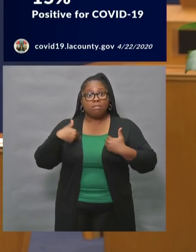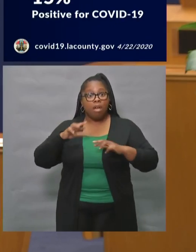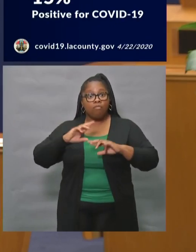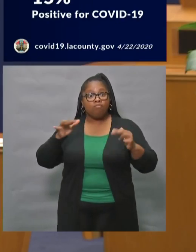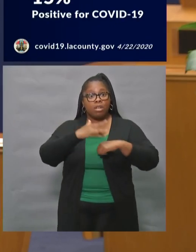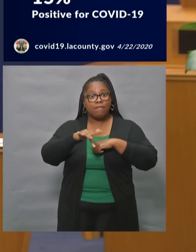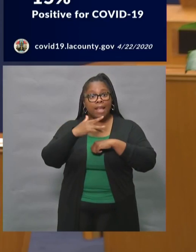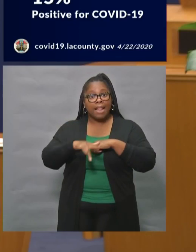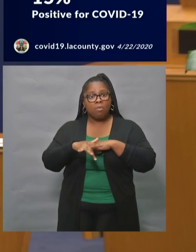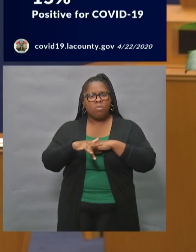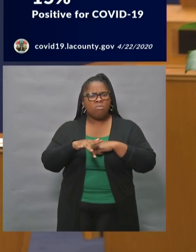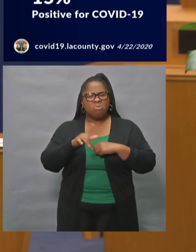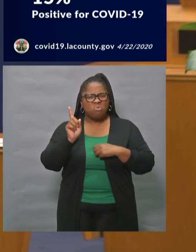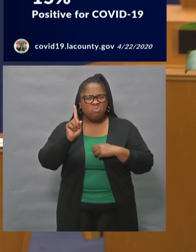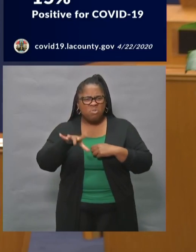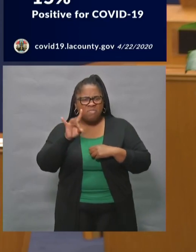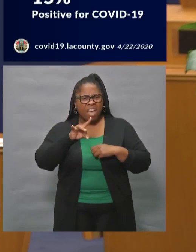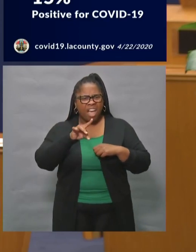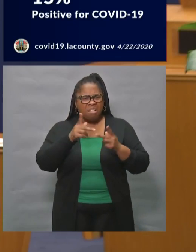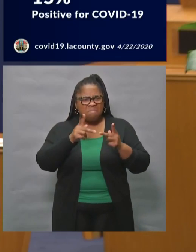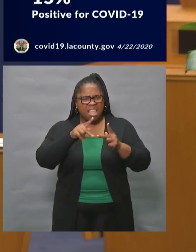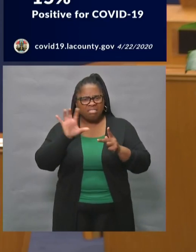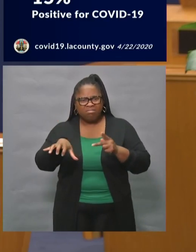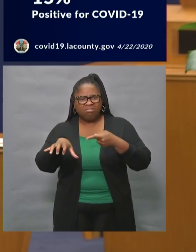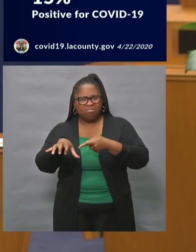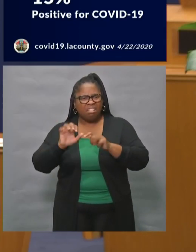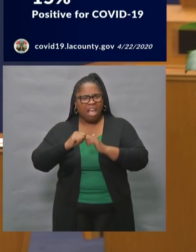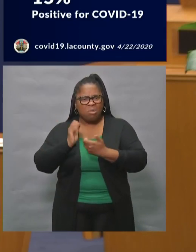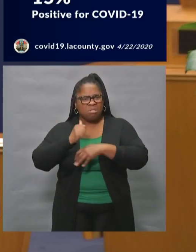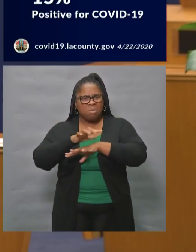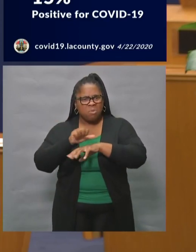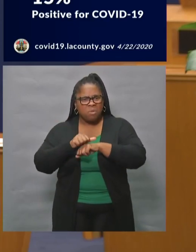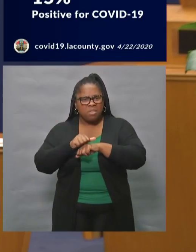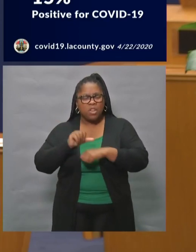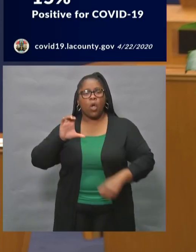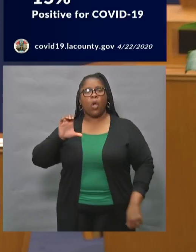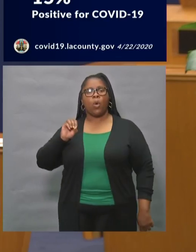find testing sites and make an appointment online at